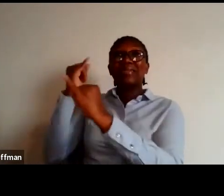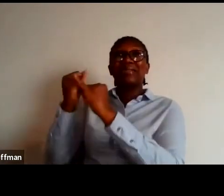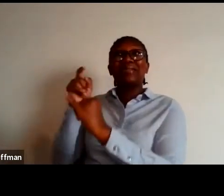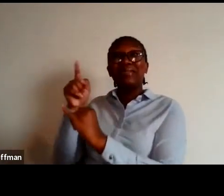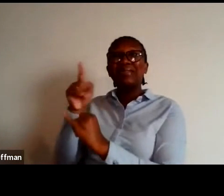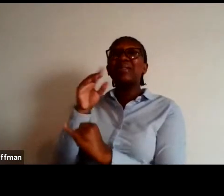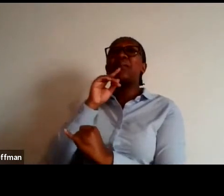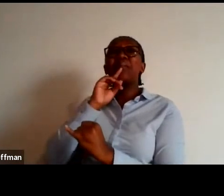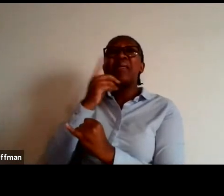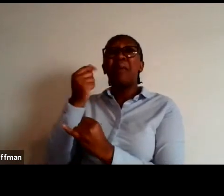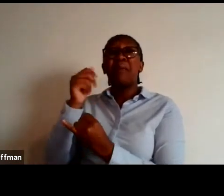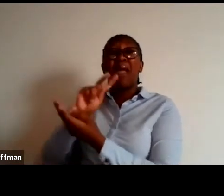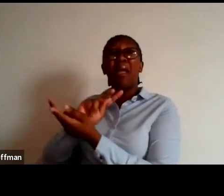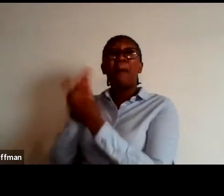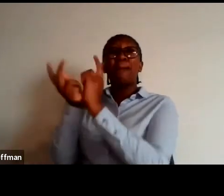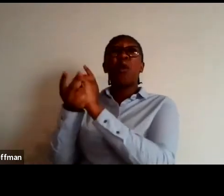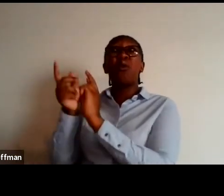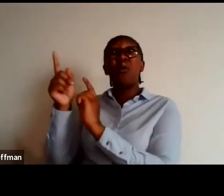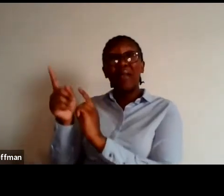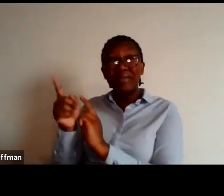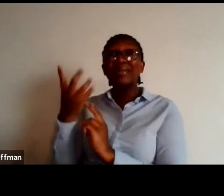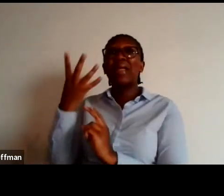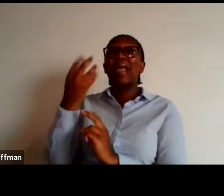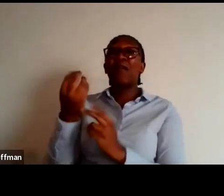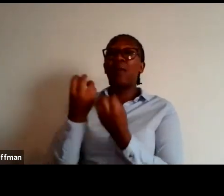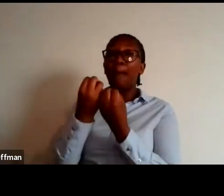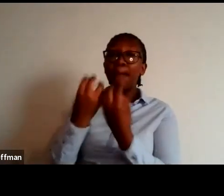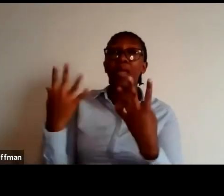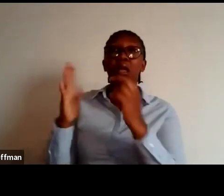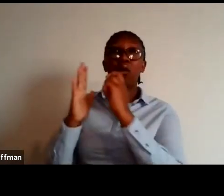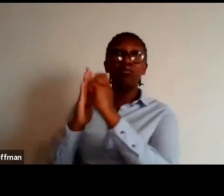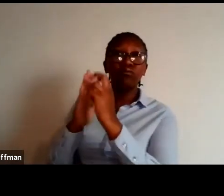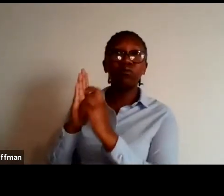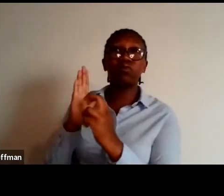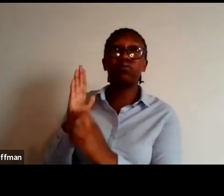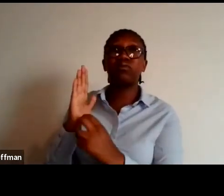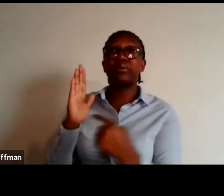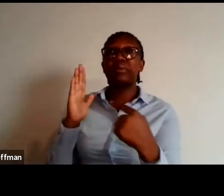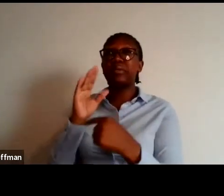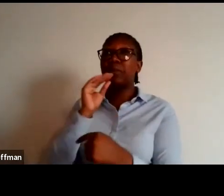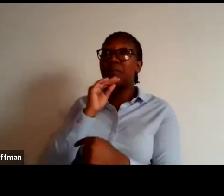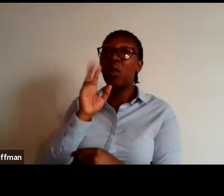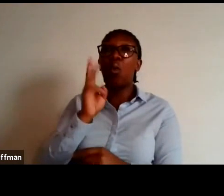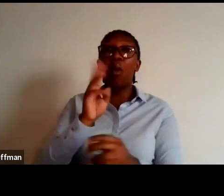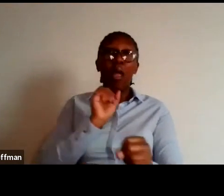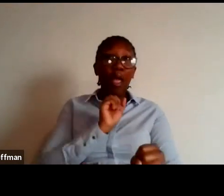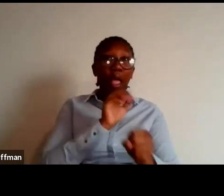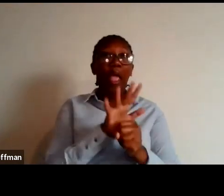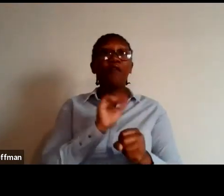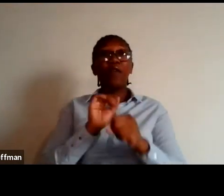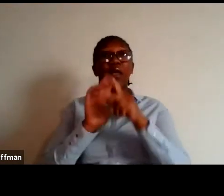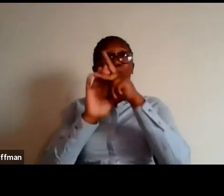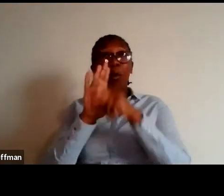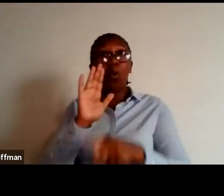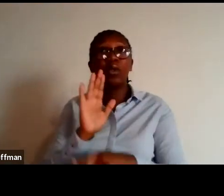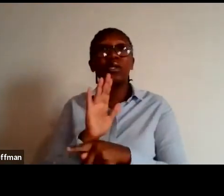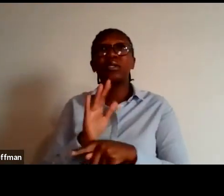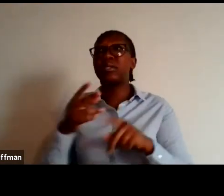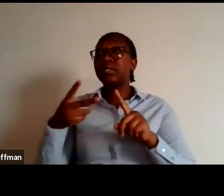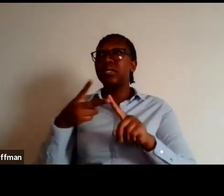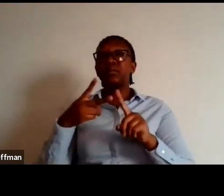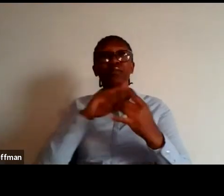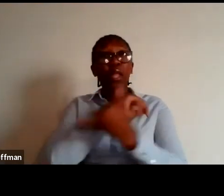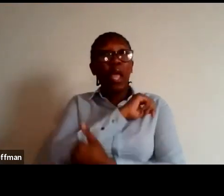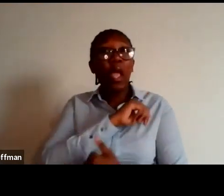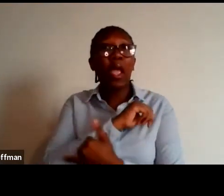lot of conditions that will actually compromise the manner in which the policies and the laws of the country which